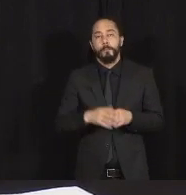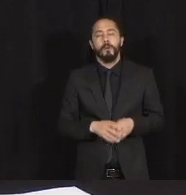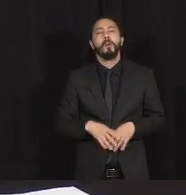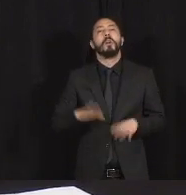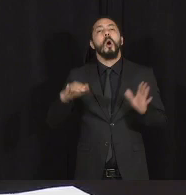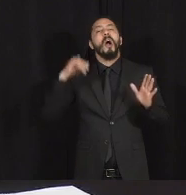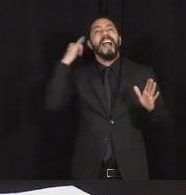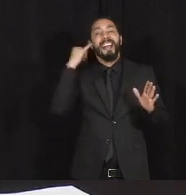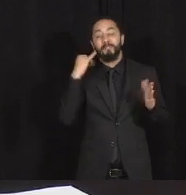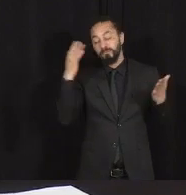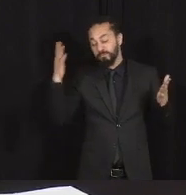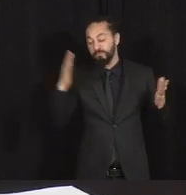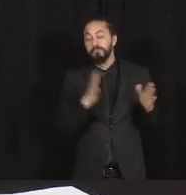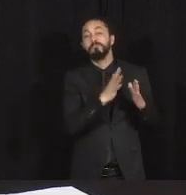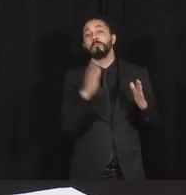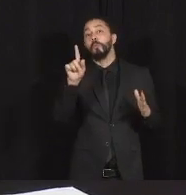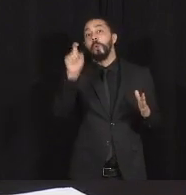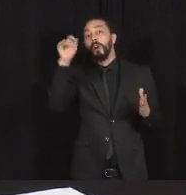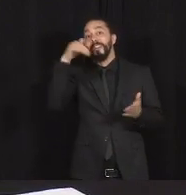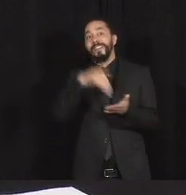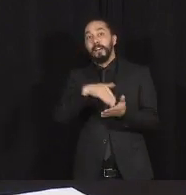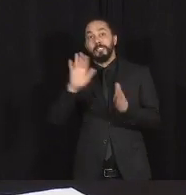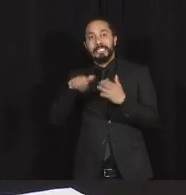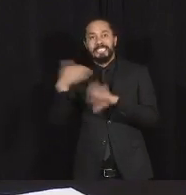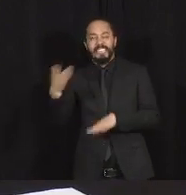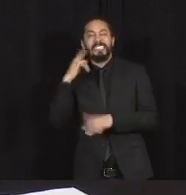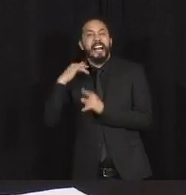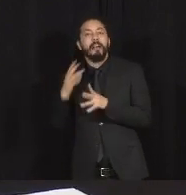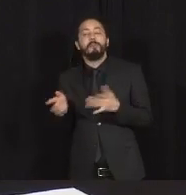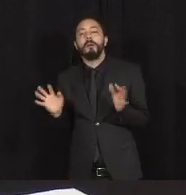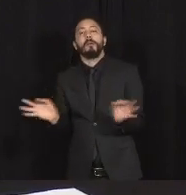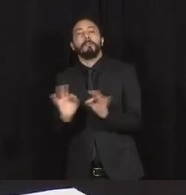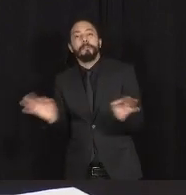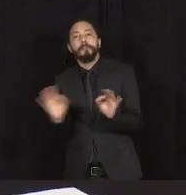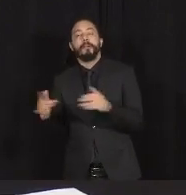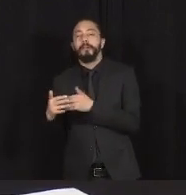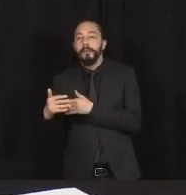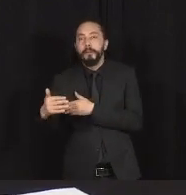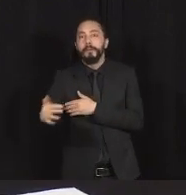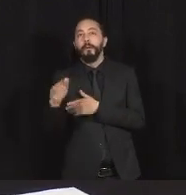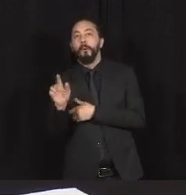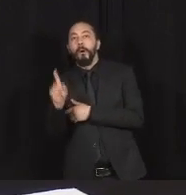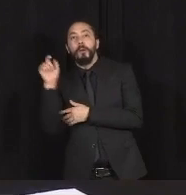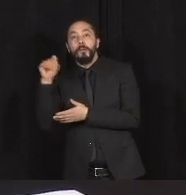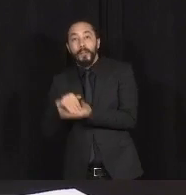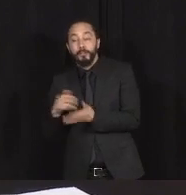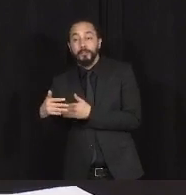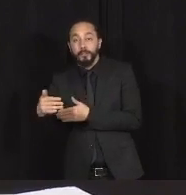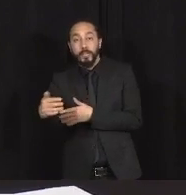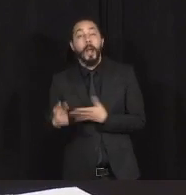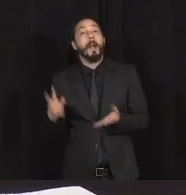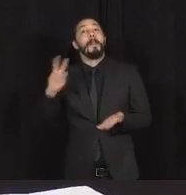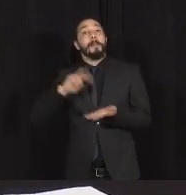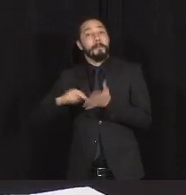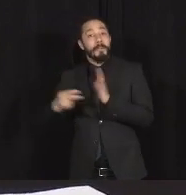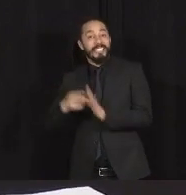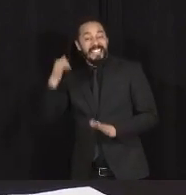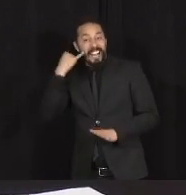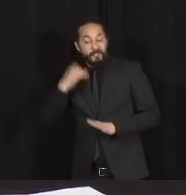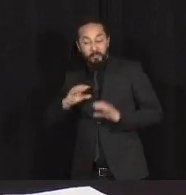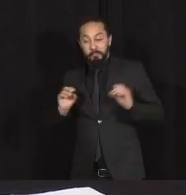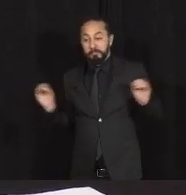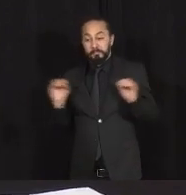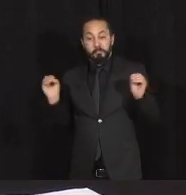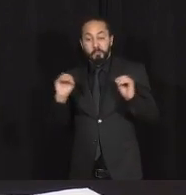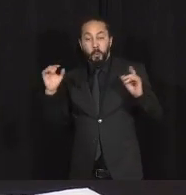this means in absence of any measures whatsoever to address this issue. That is